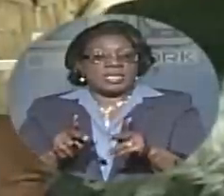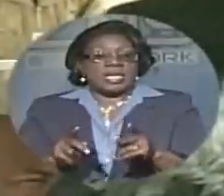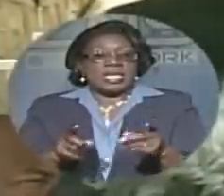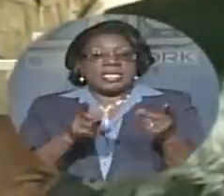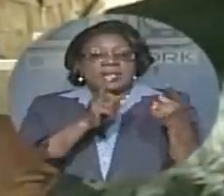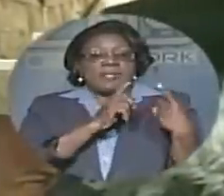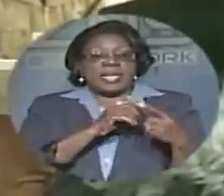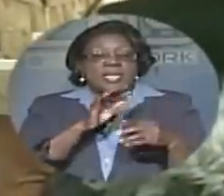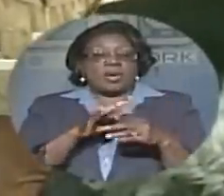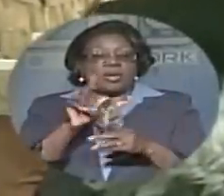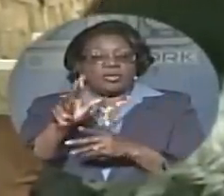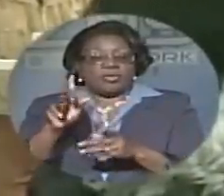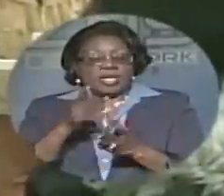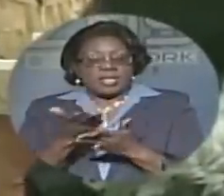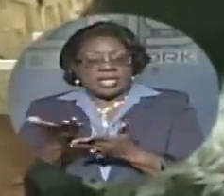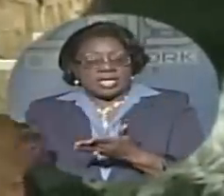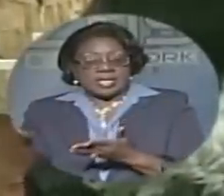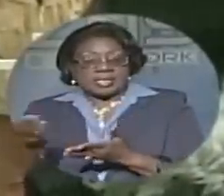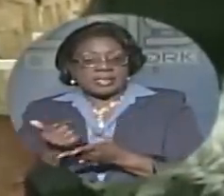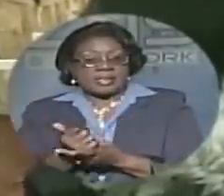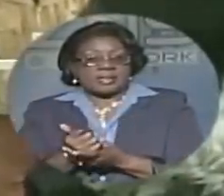dependent on three things: